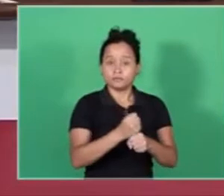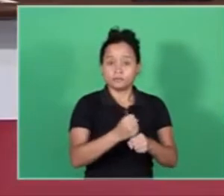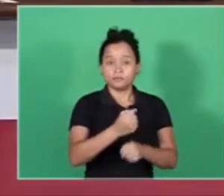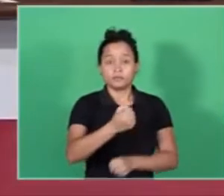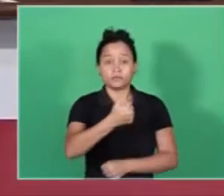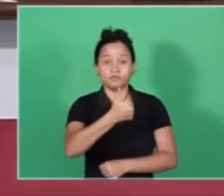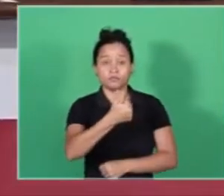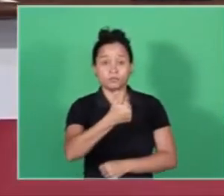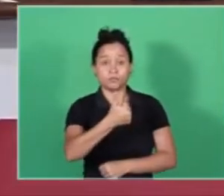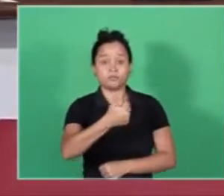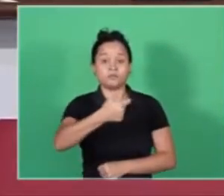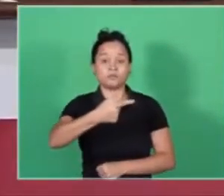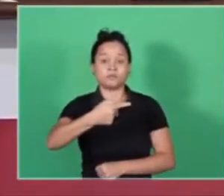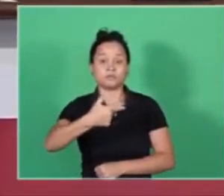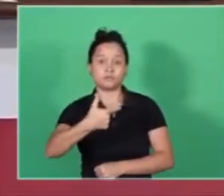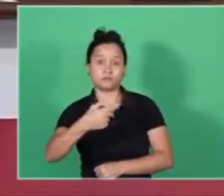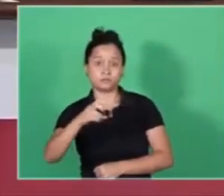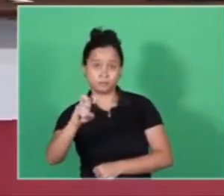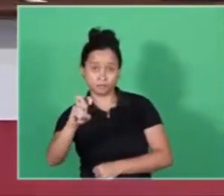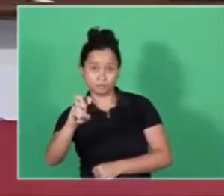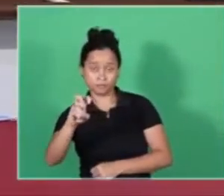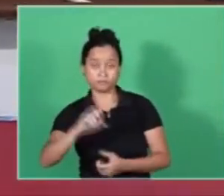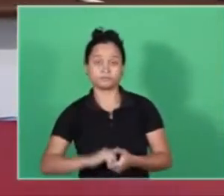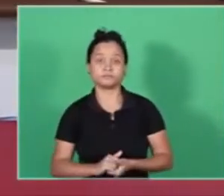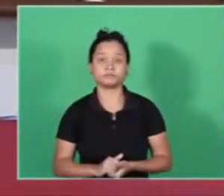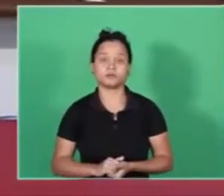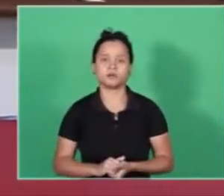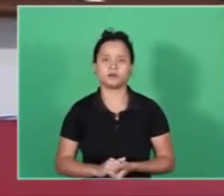1725, during this period, when there was a revival,